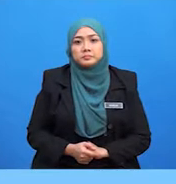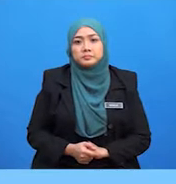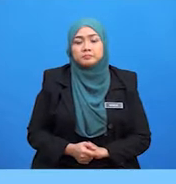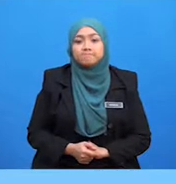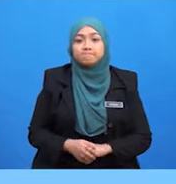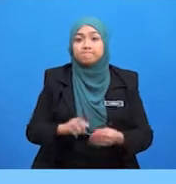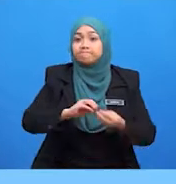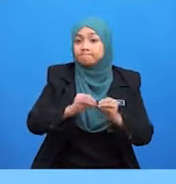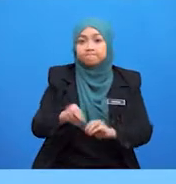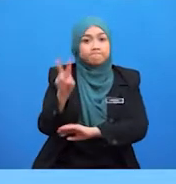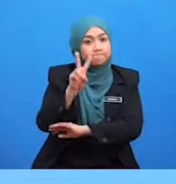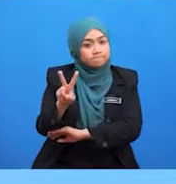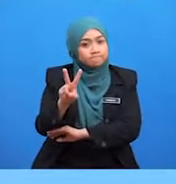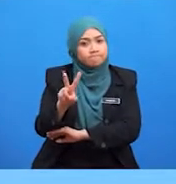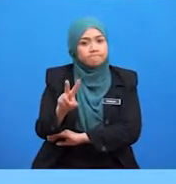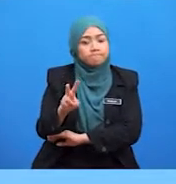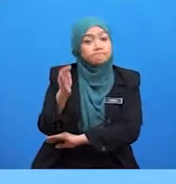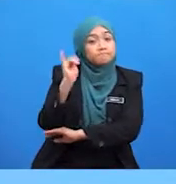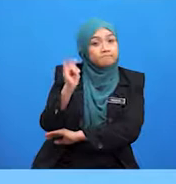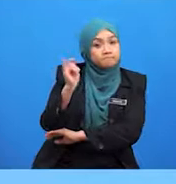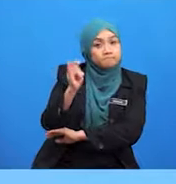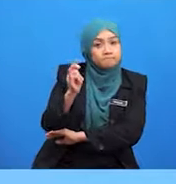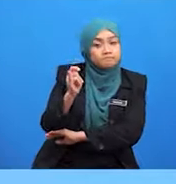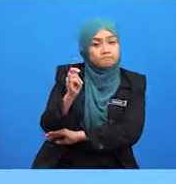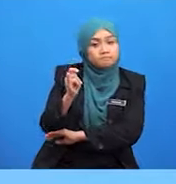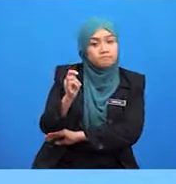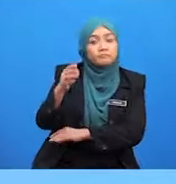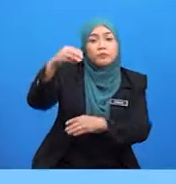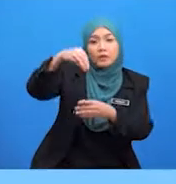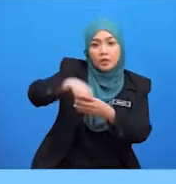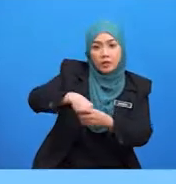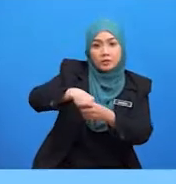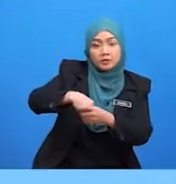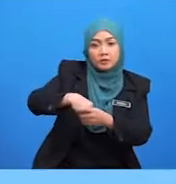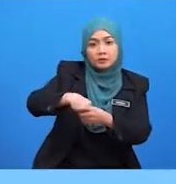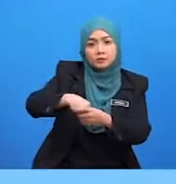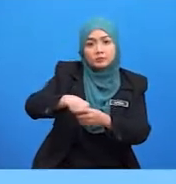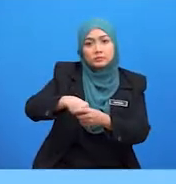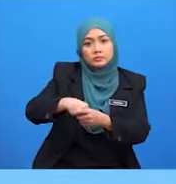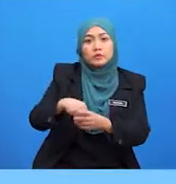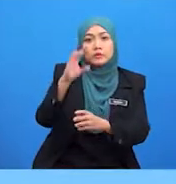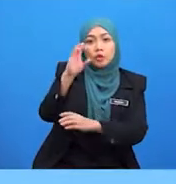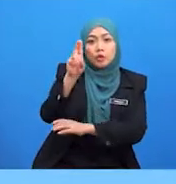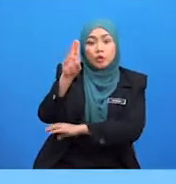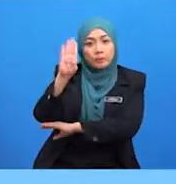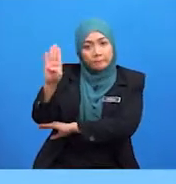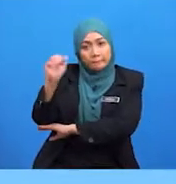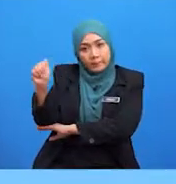Secondly, is the Coco Taxi in Havana, Cuba. When I first saw it, it actually looks like